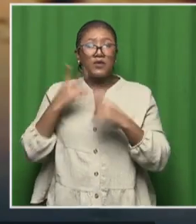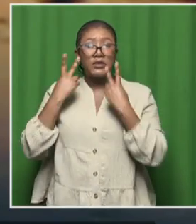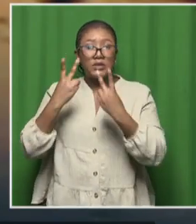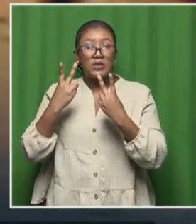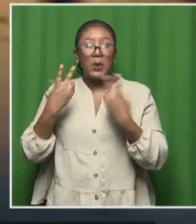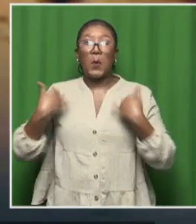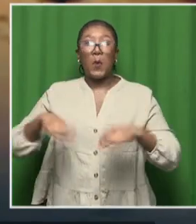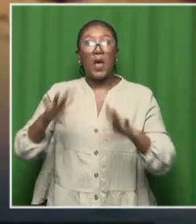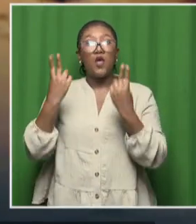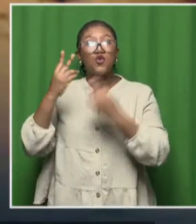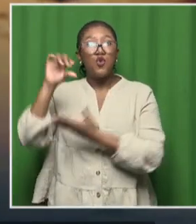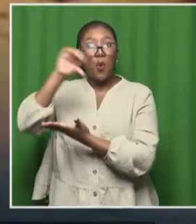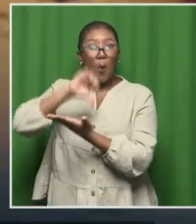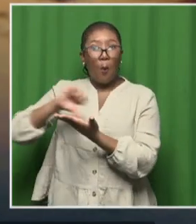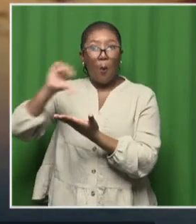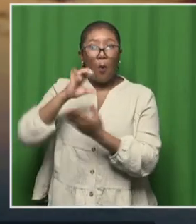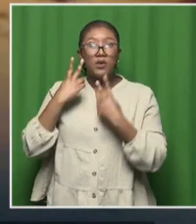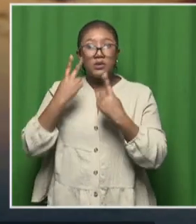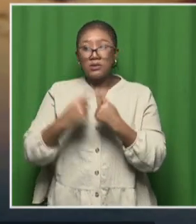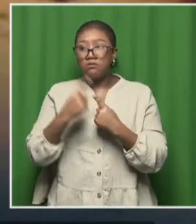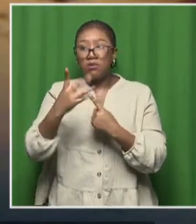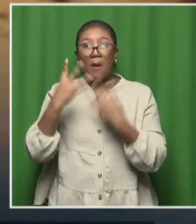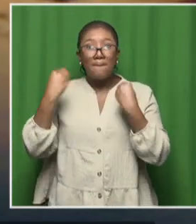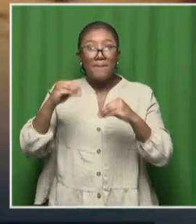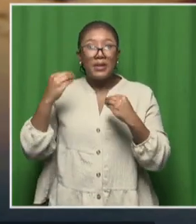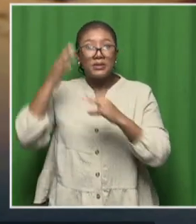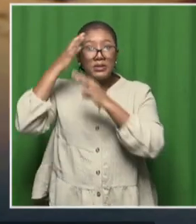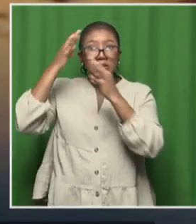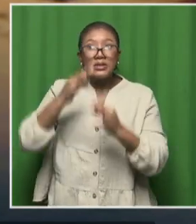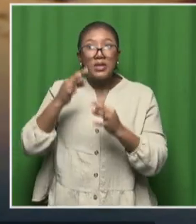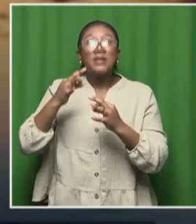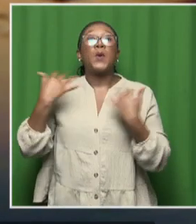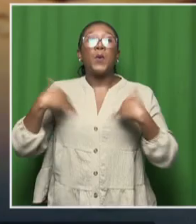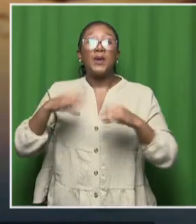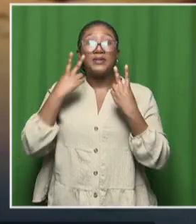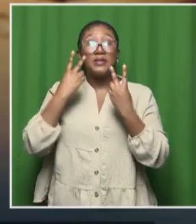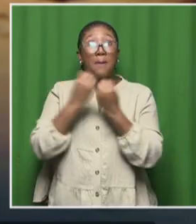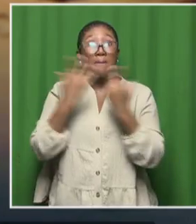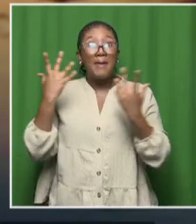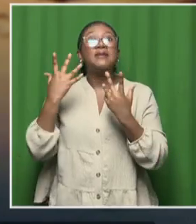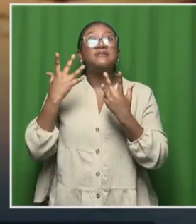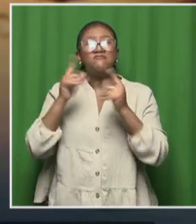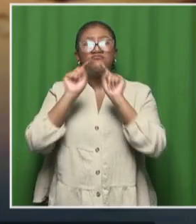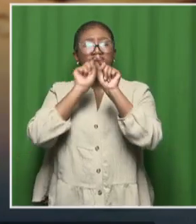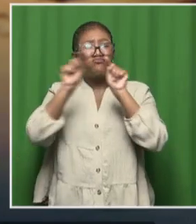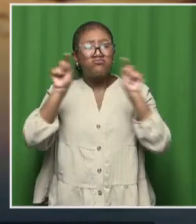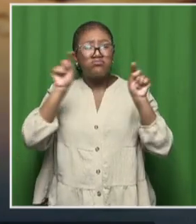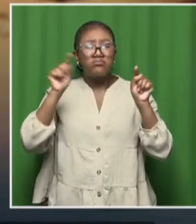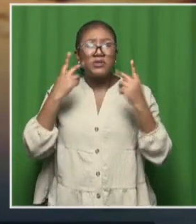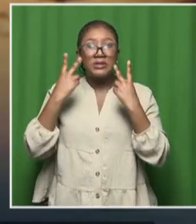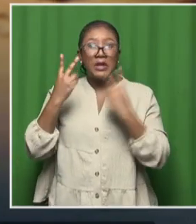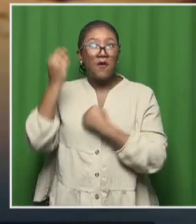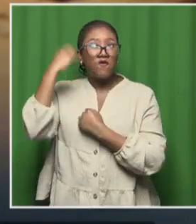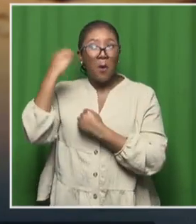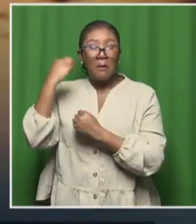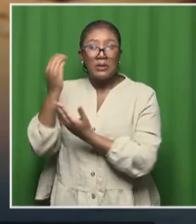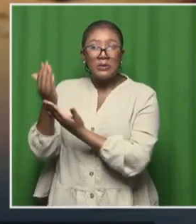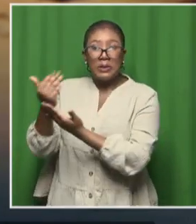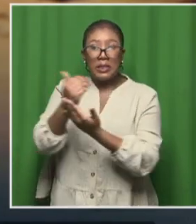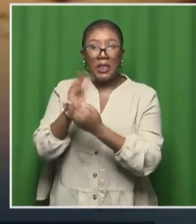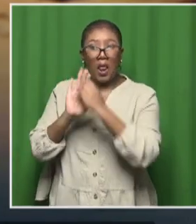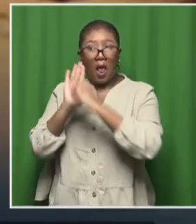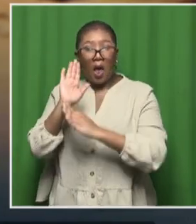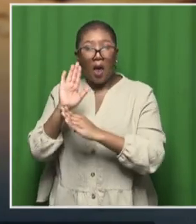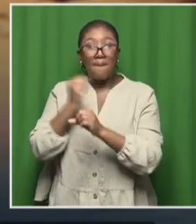as a pivotal field, revolutionizing business decisions worldwide. As industries worldwide turn to data to make informed business